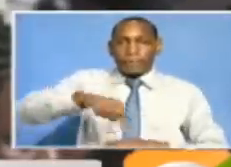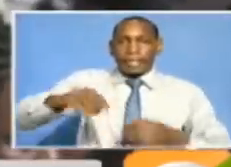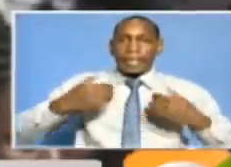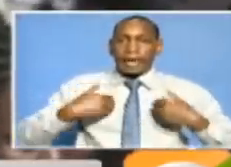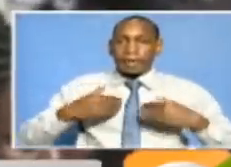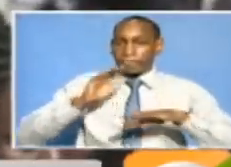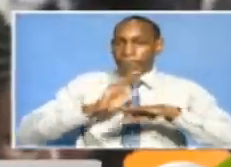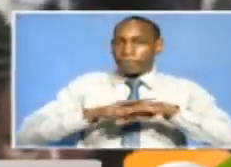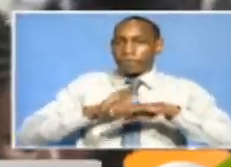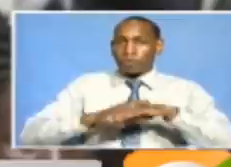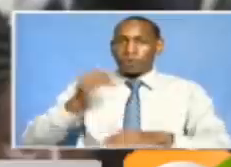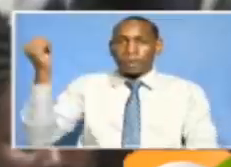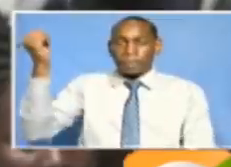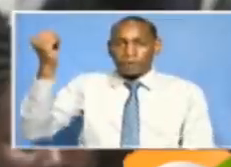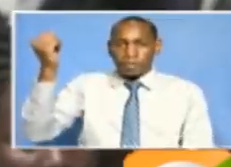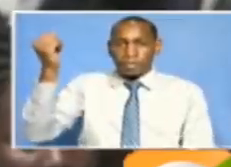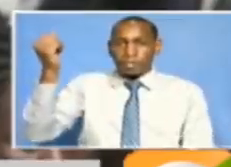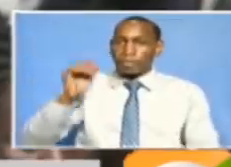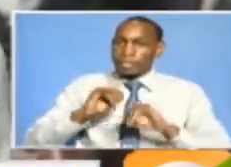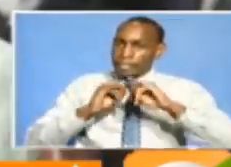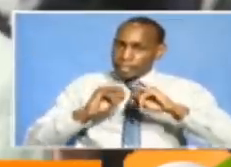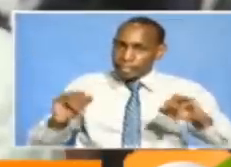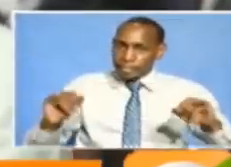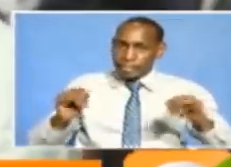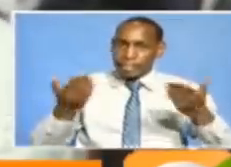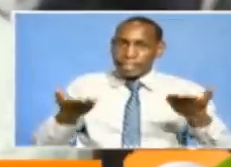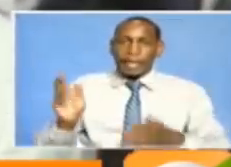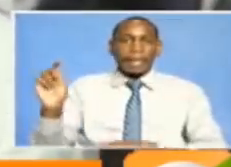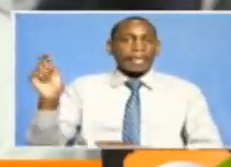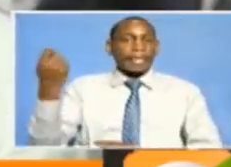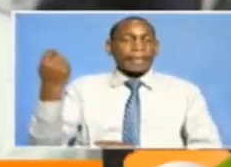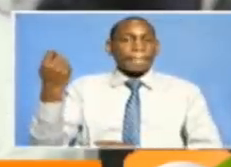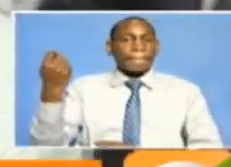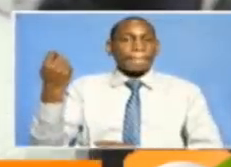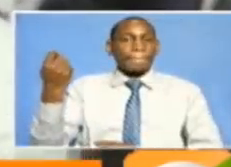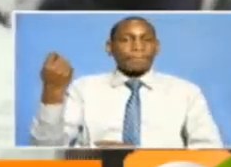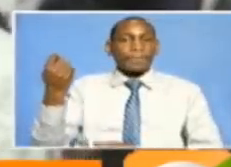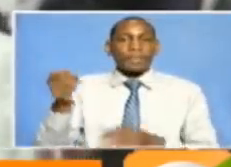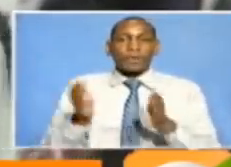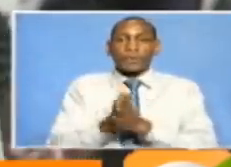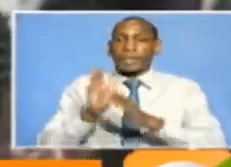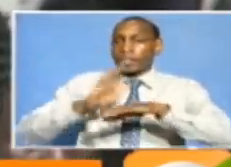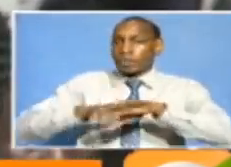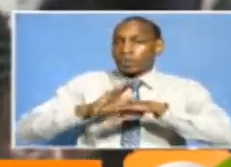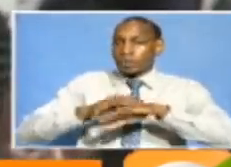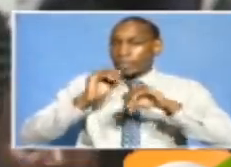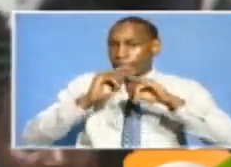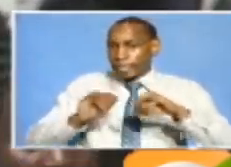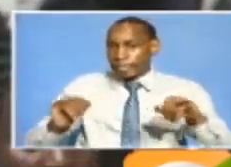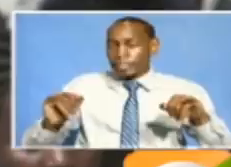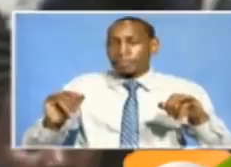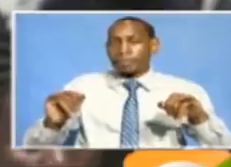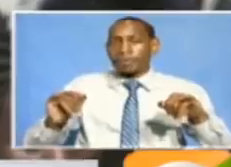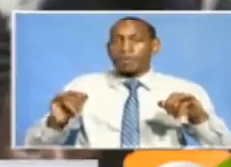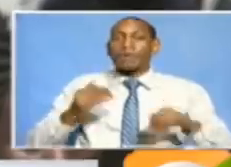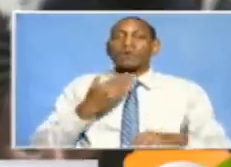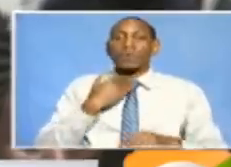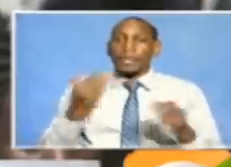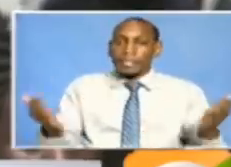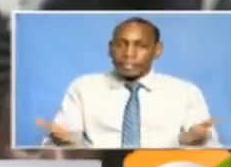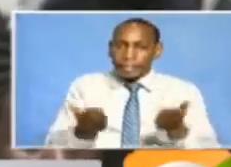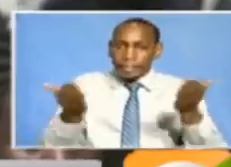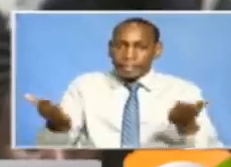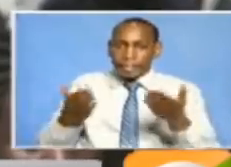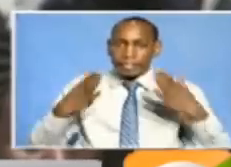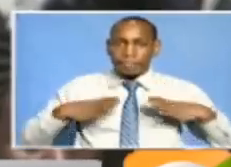proper political hygiene in Kenya. With this good hygiene, I want to urge